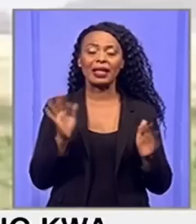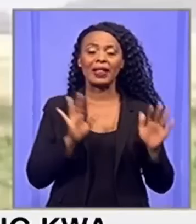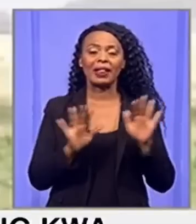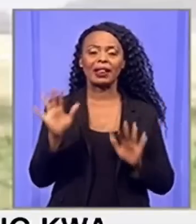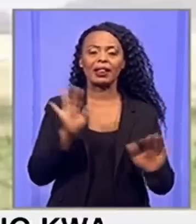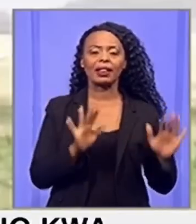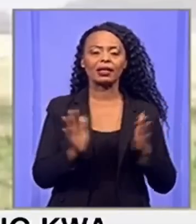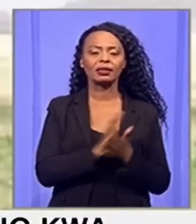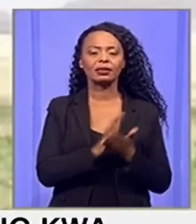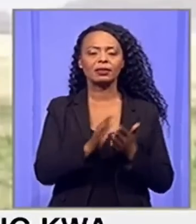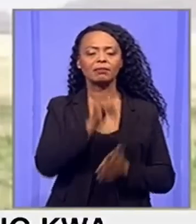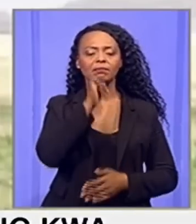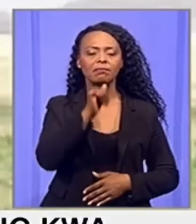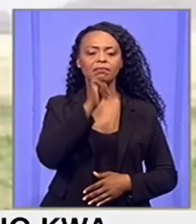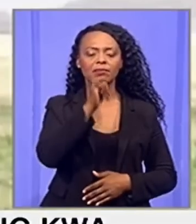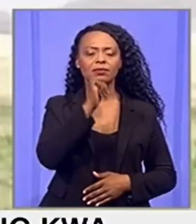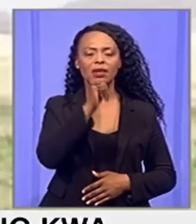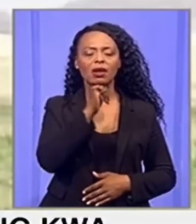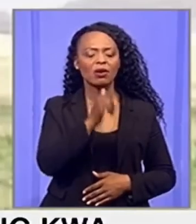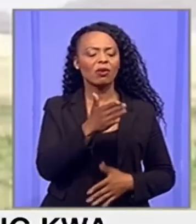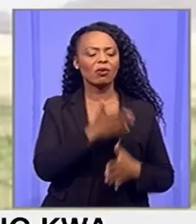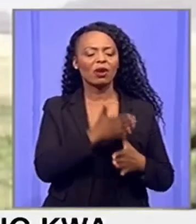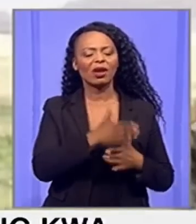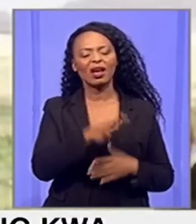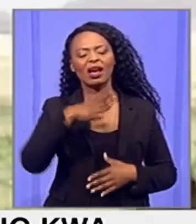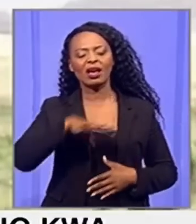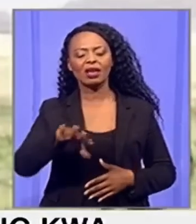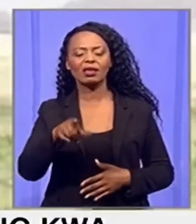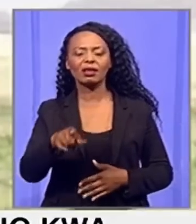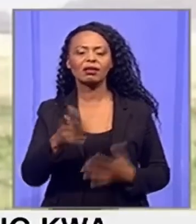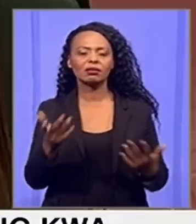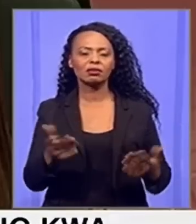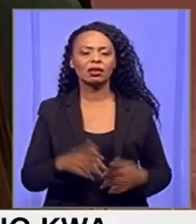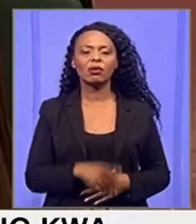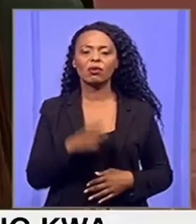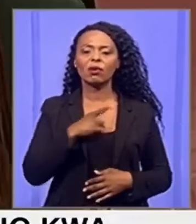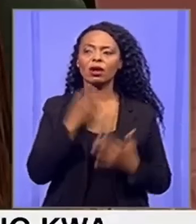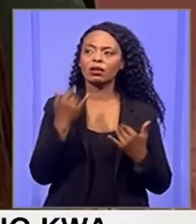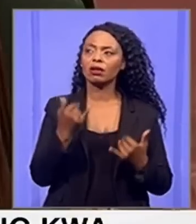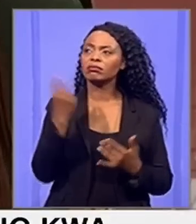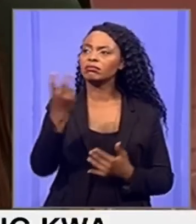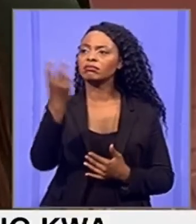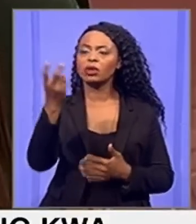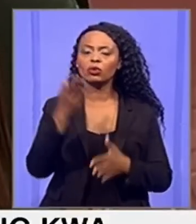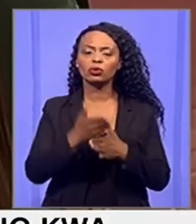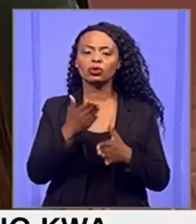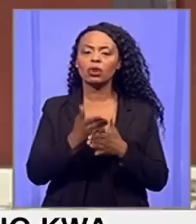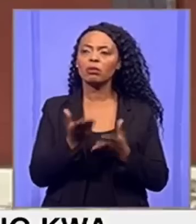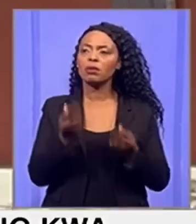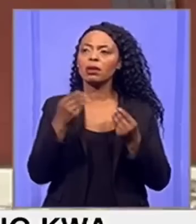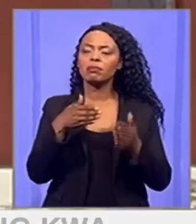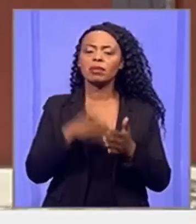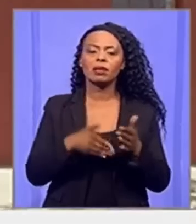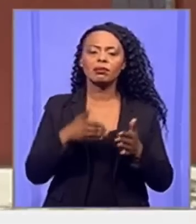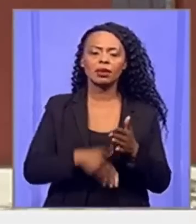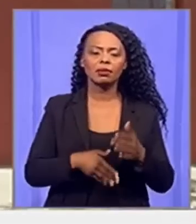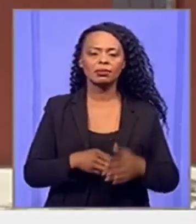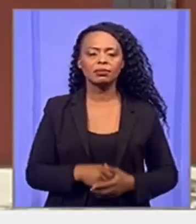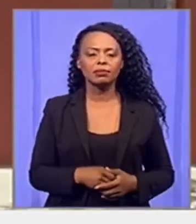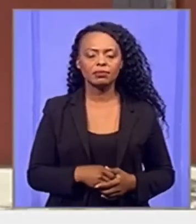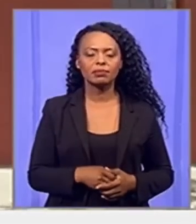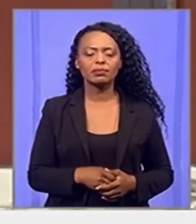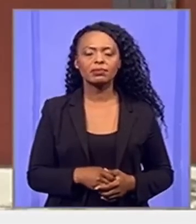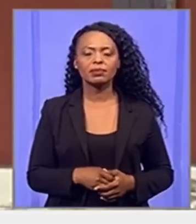ba tlhope go dira ditiro tsa nakwana mme ba tlogele go ithapisa kwa maokelong ka gonne ga gona tuelo. Unfortunately e utlwisa